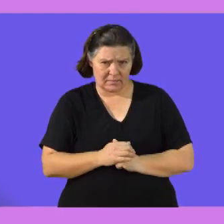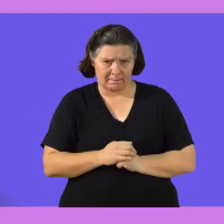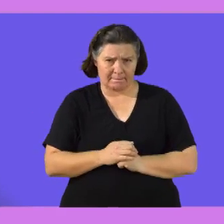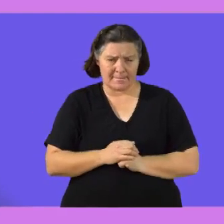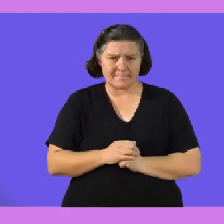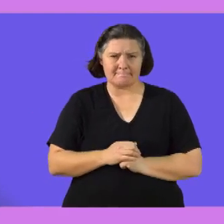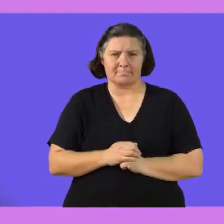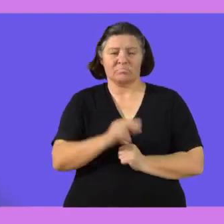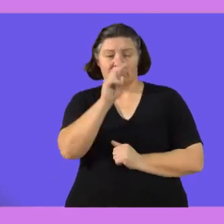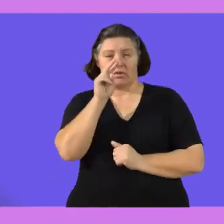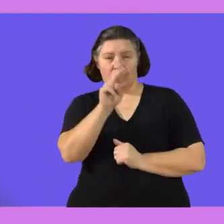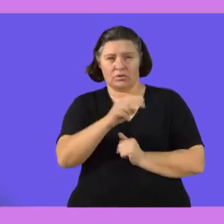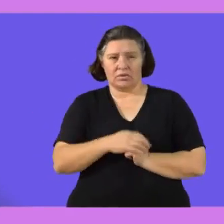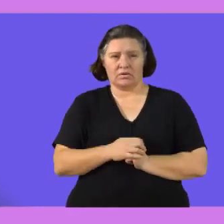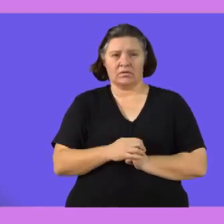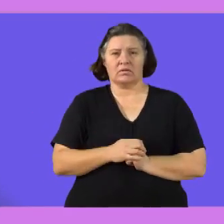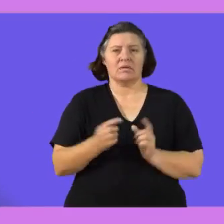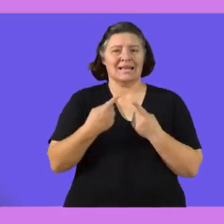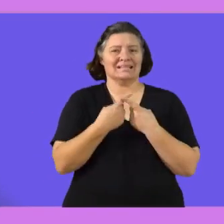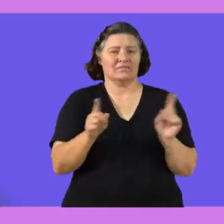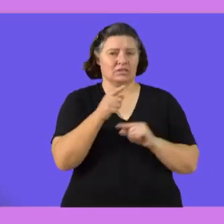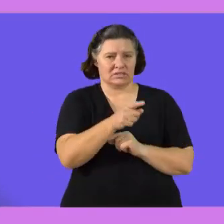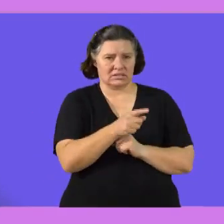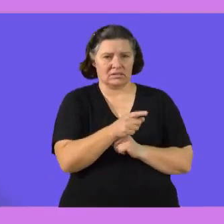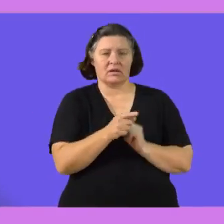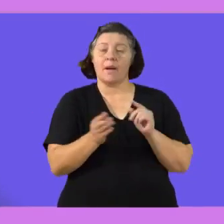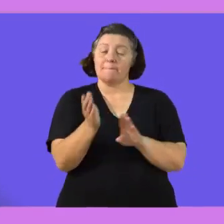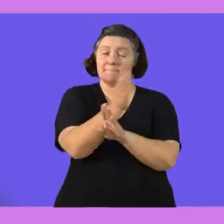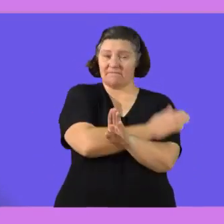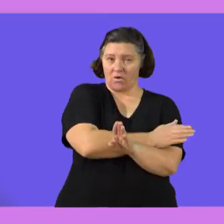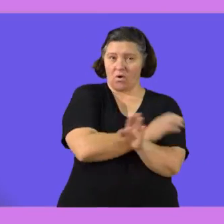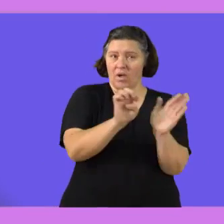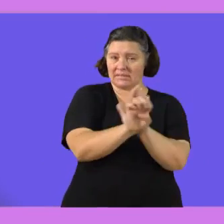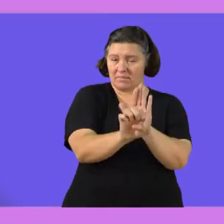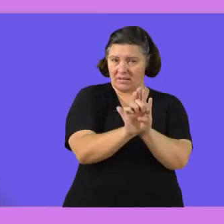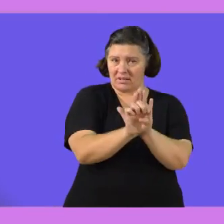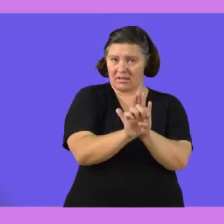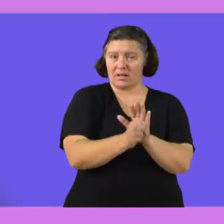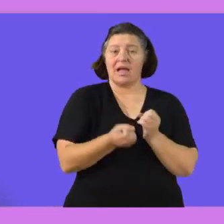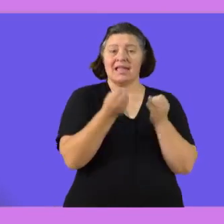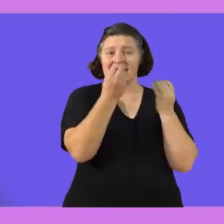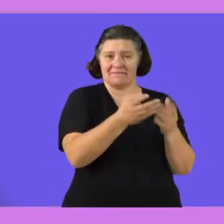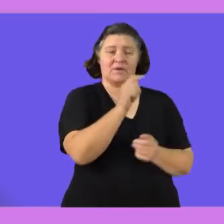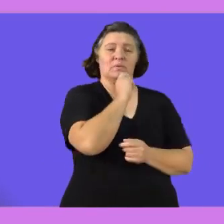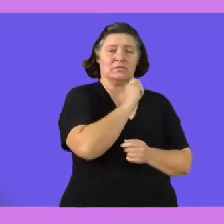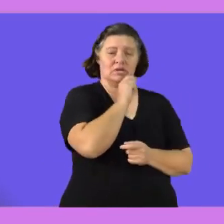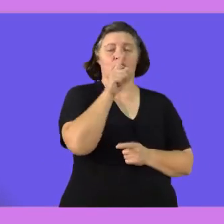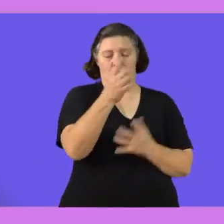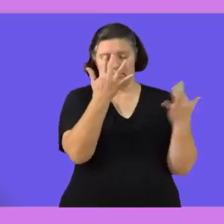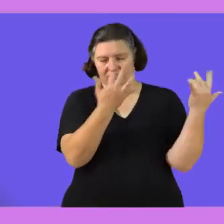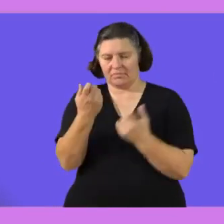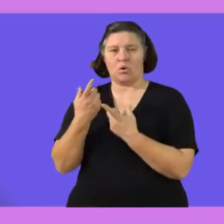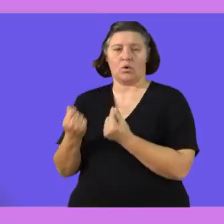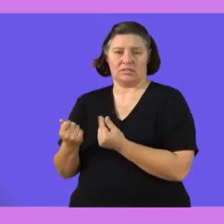the month? So if you look at this, look at the difference between the two sums. The previous example, I gave you the usage. You had